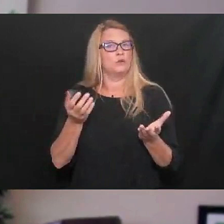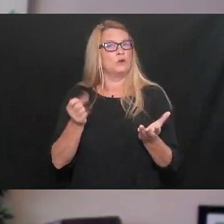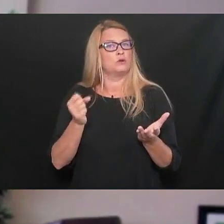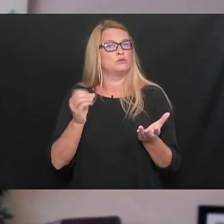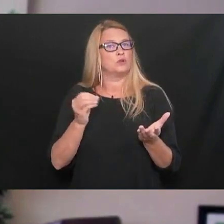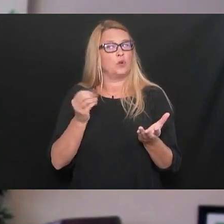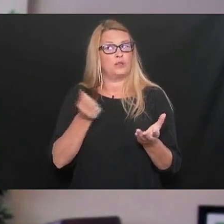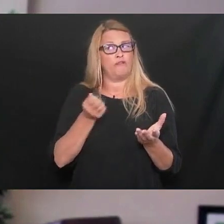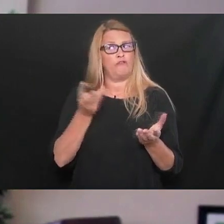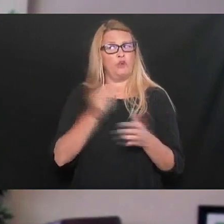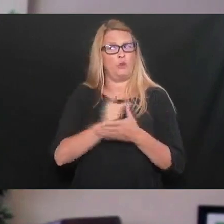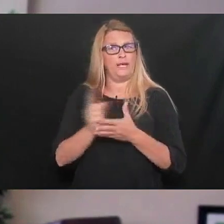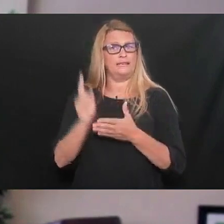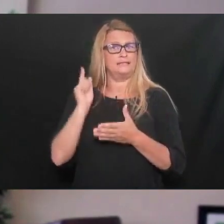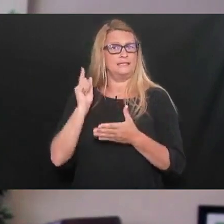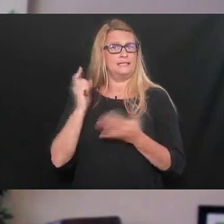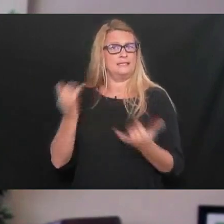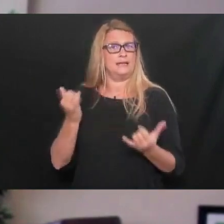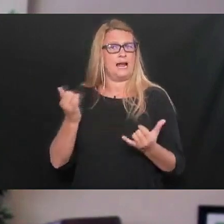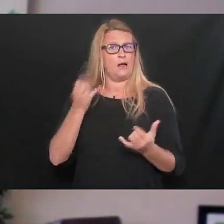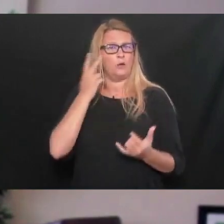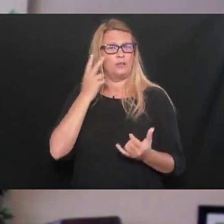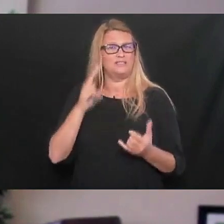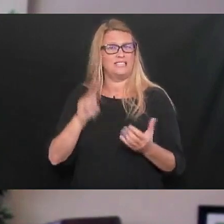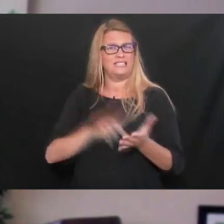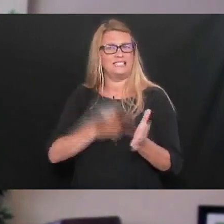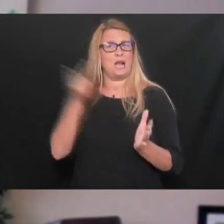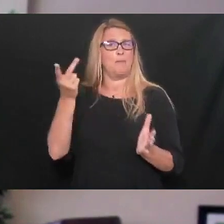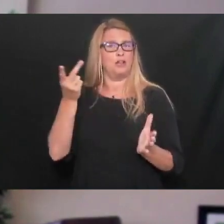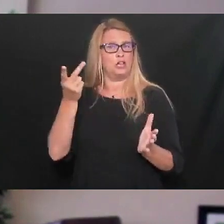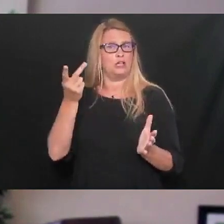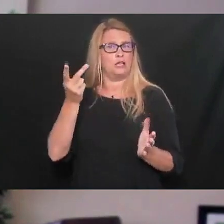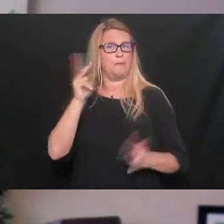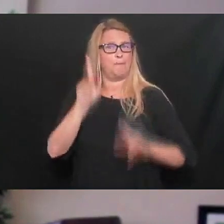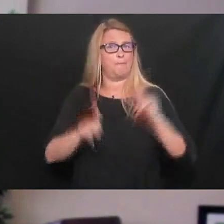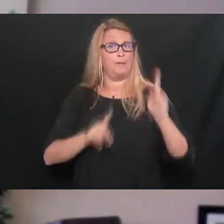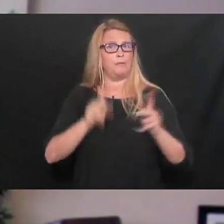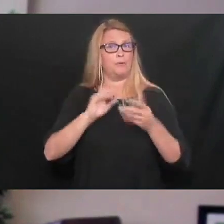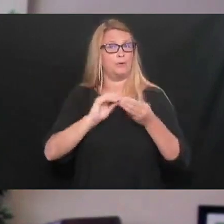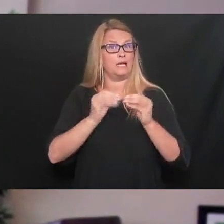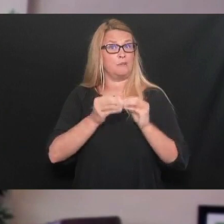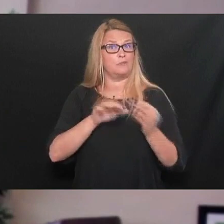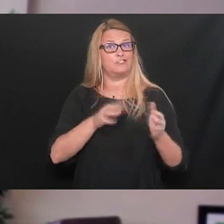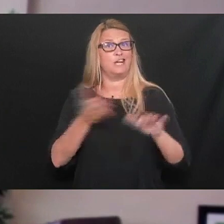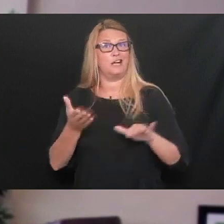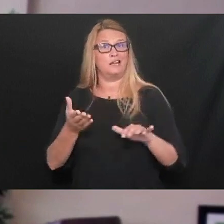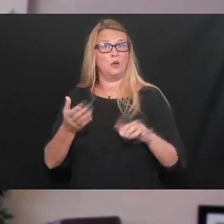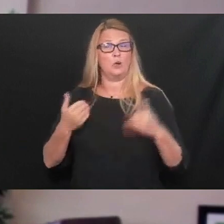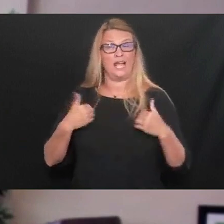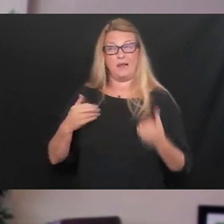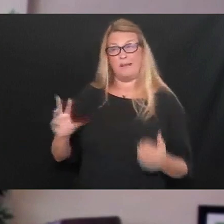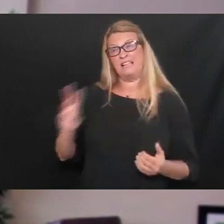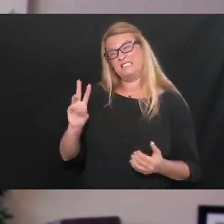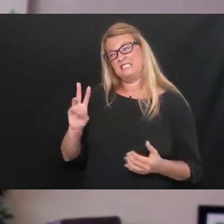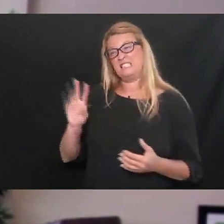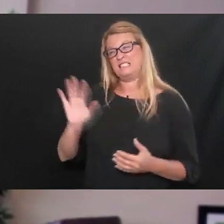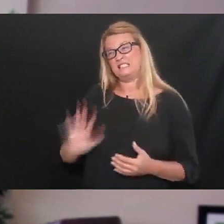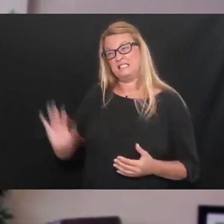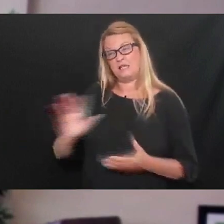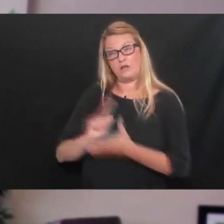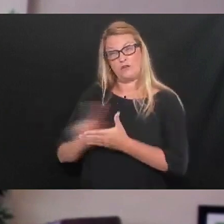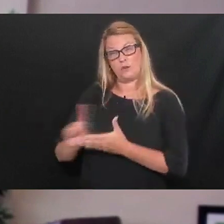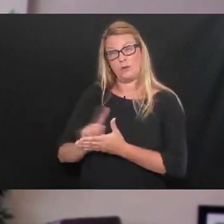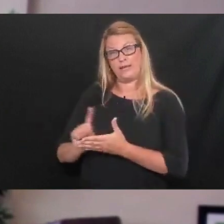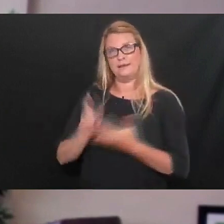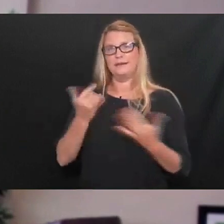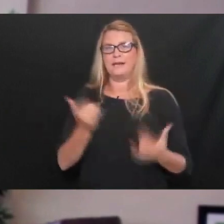couple of weeks, we have seen about a doubling of the number of people that are dying, going from about 6 per week now to about 11